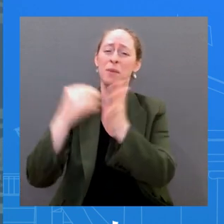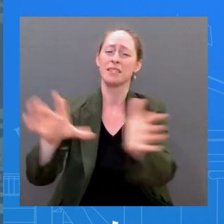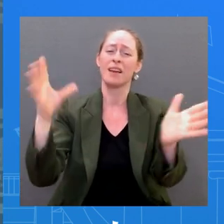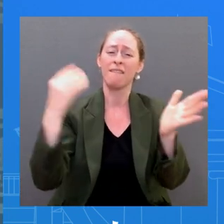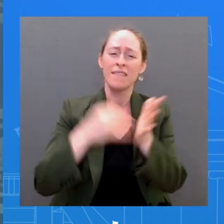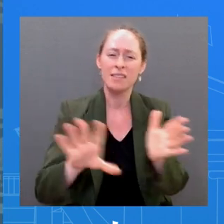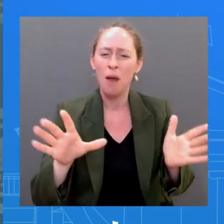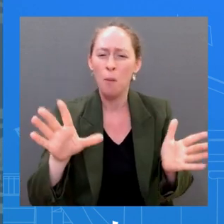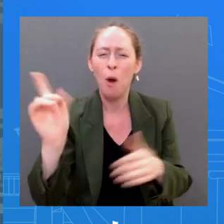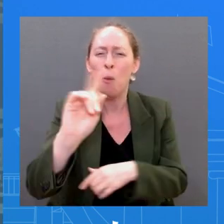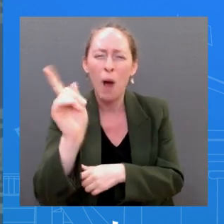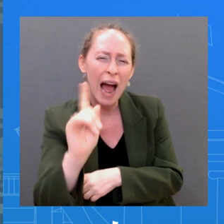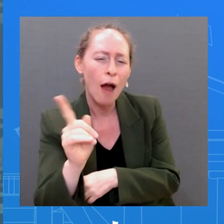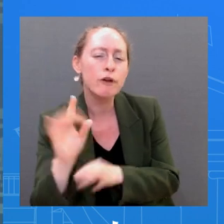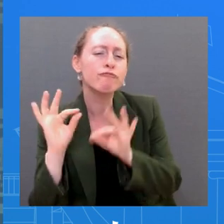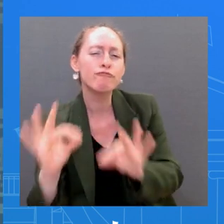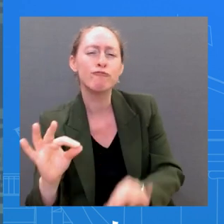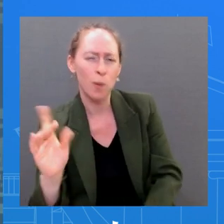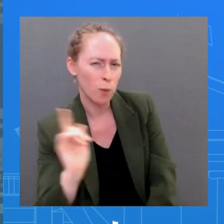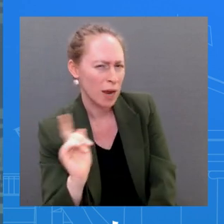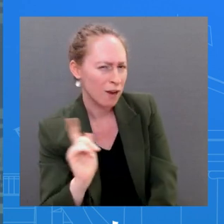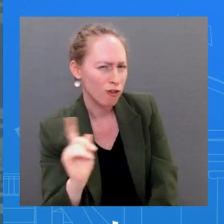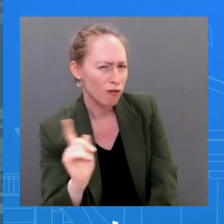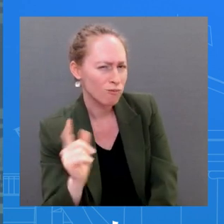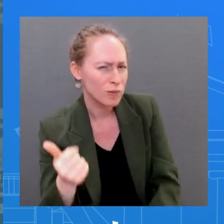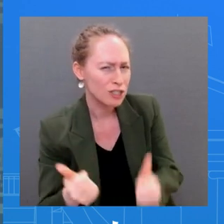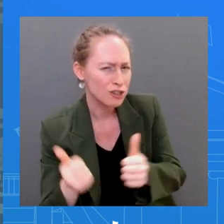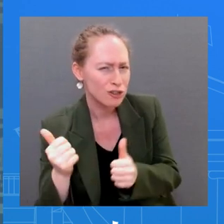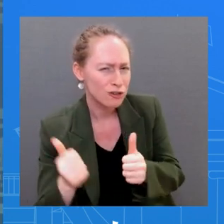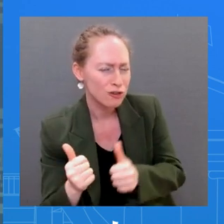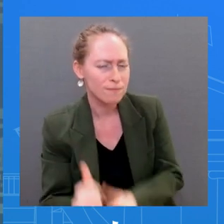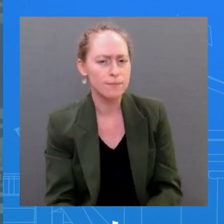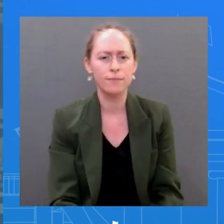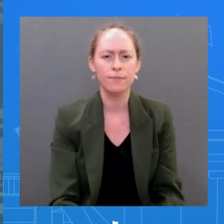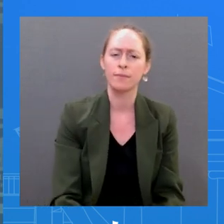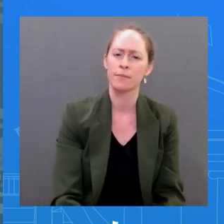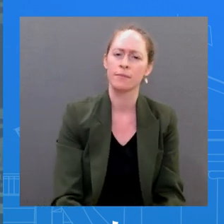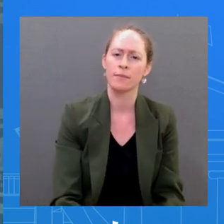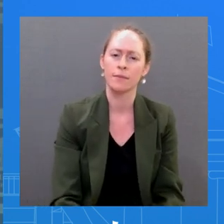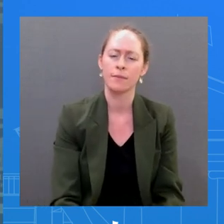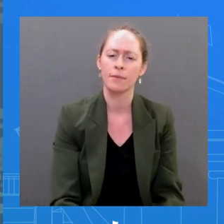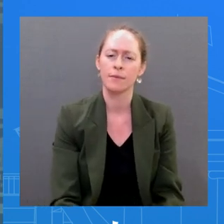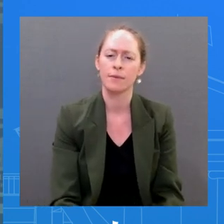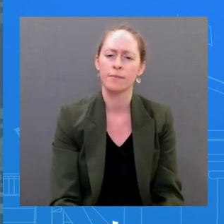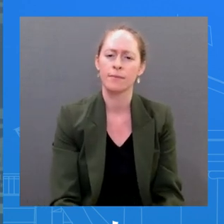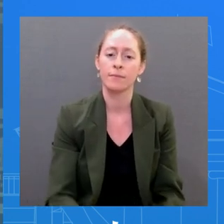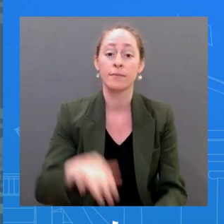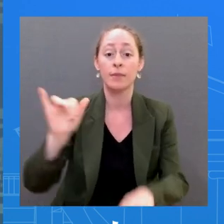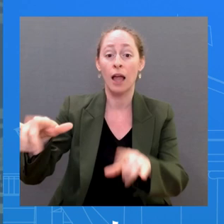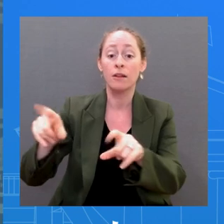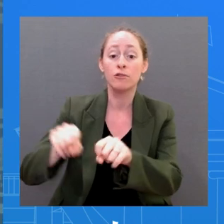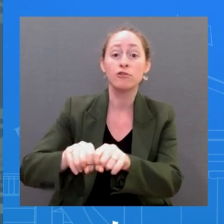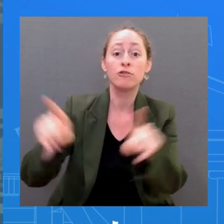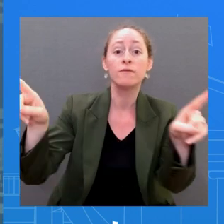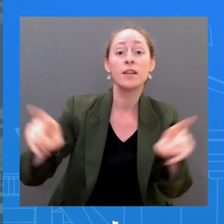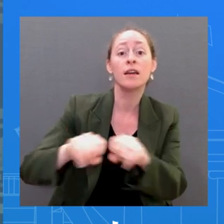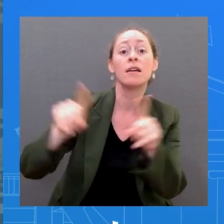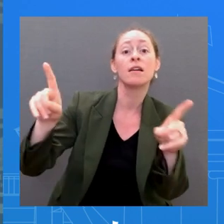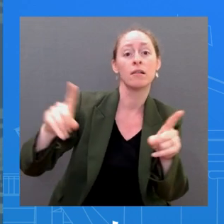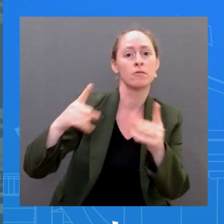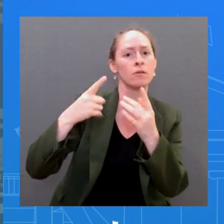I just read off started in 2013, and that is the first time that we saw numbers like this since 2013. So that